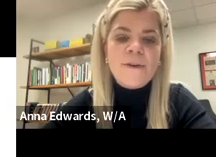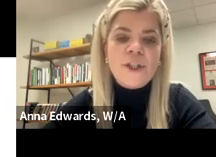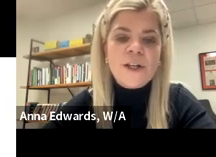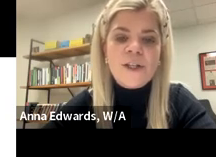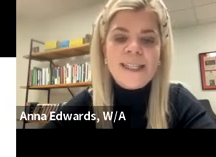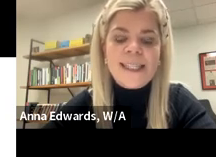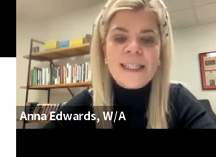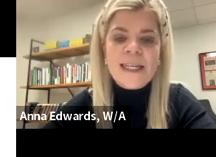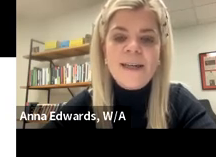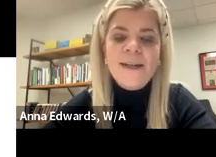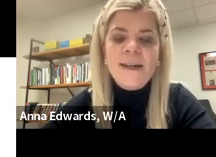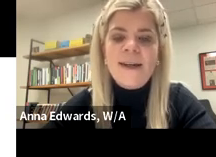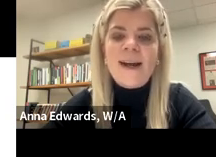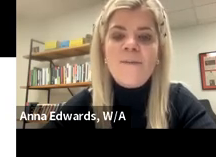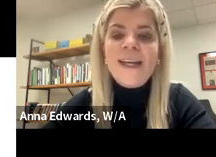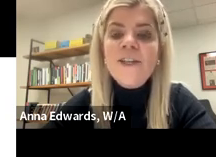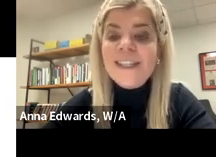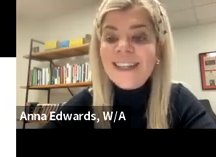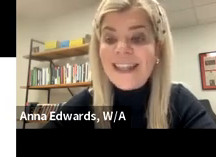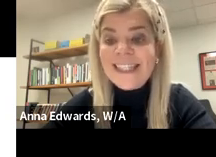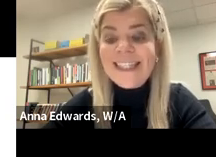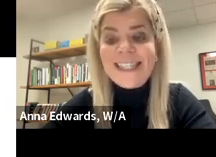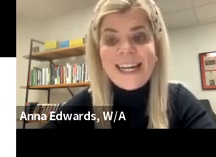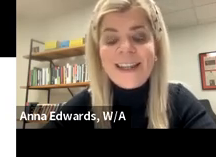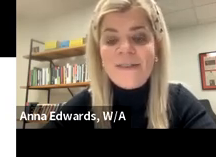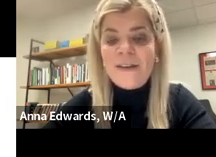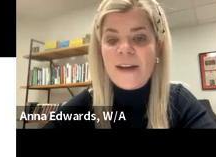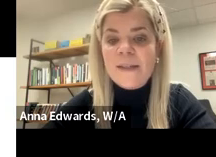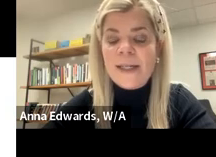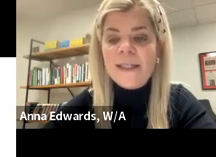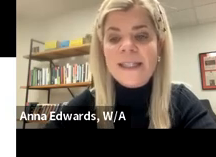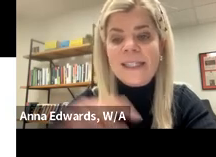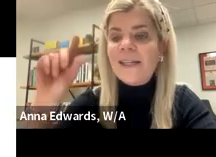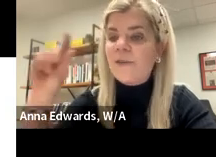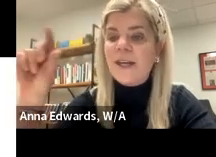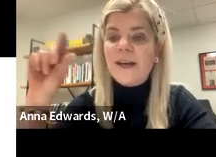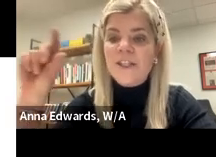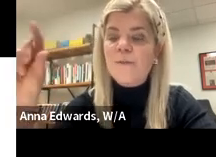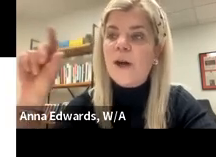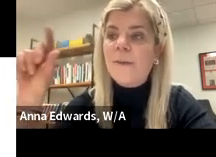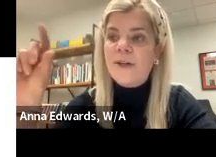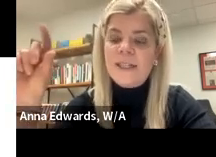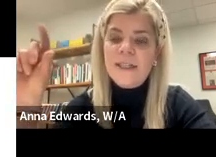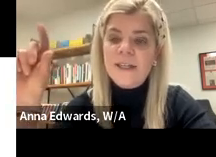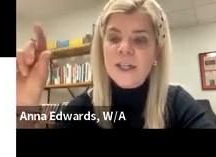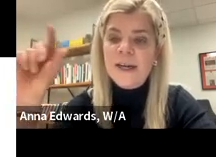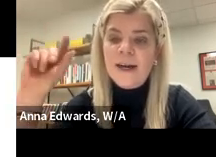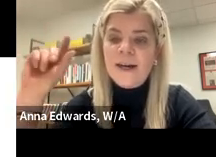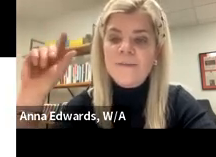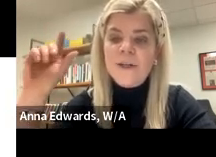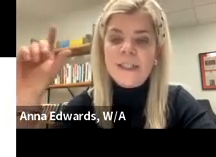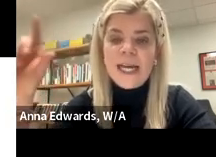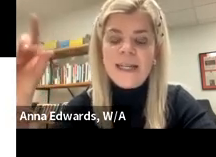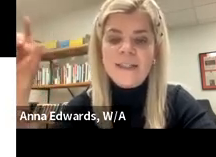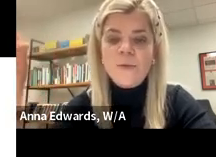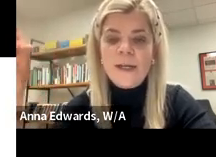other infrastructure 16%. Interestingly, this is state level investments, and states only got a small percentage,